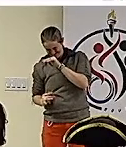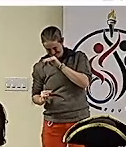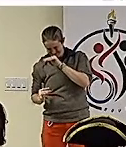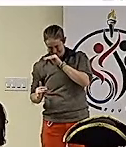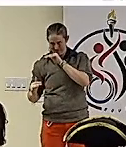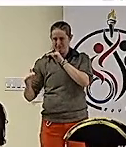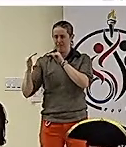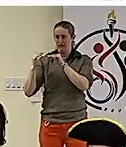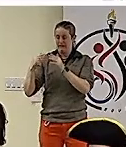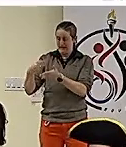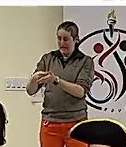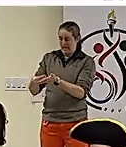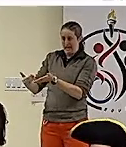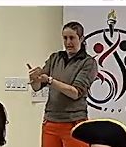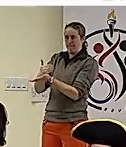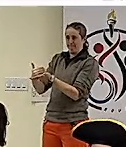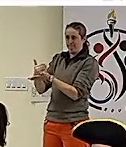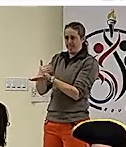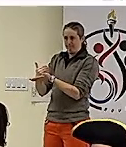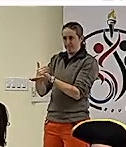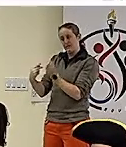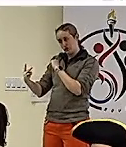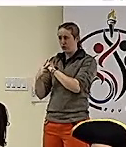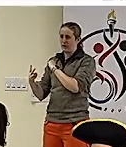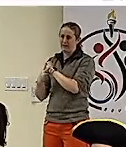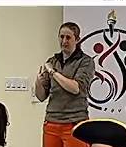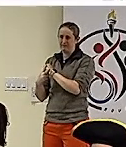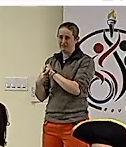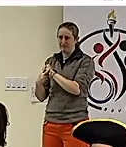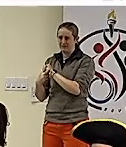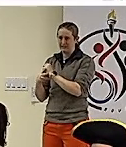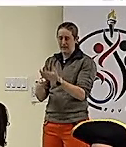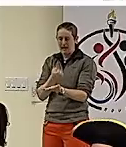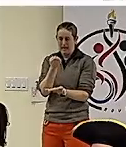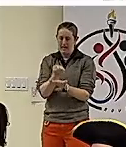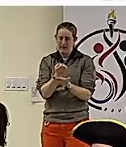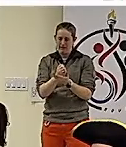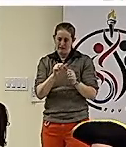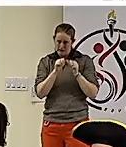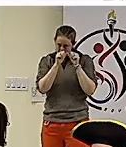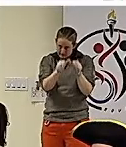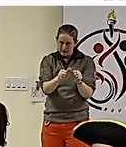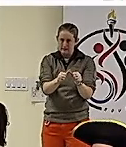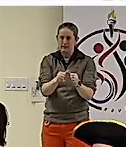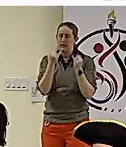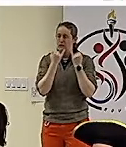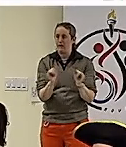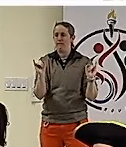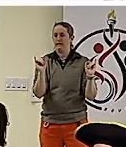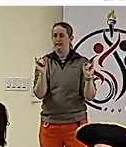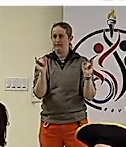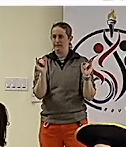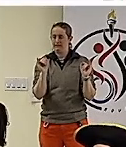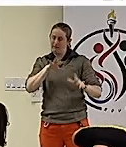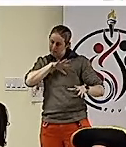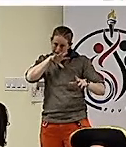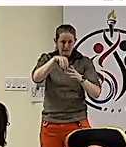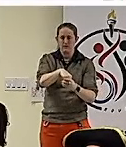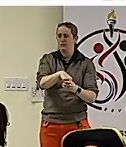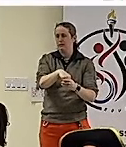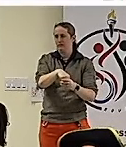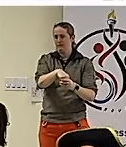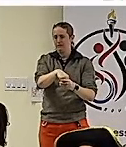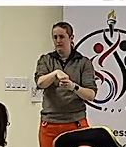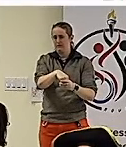need income security without economic stability, autonomy, and participation remain